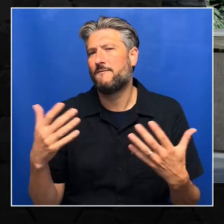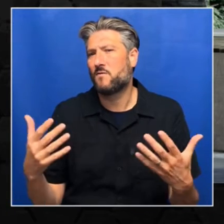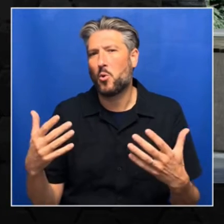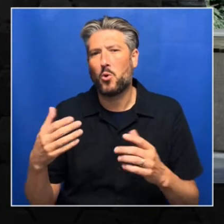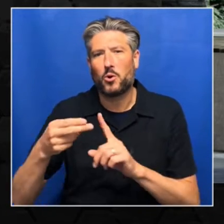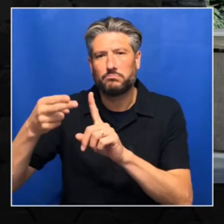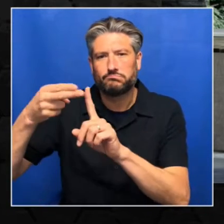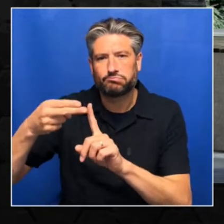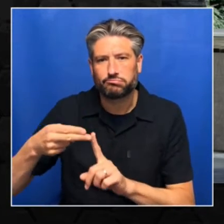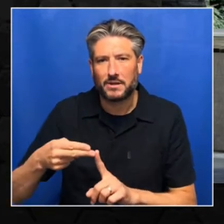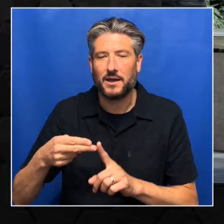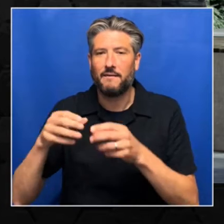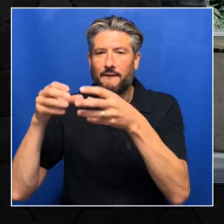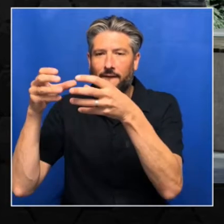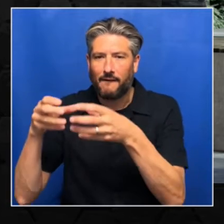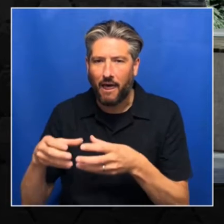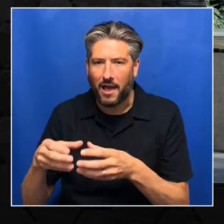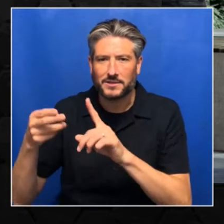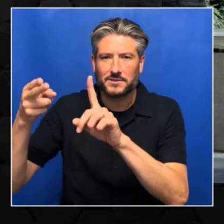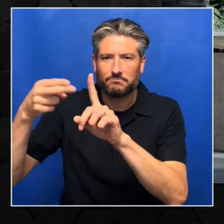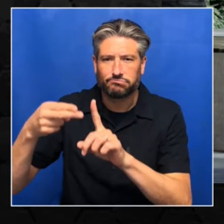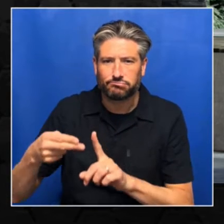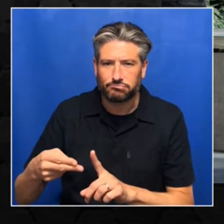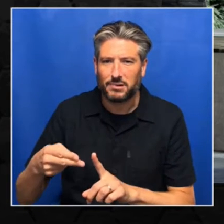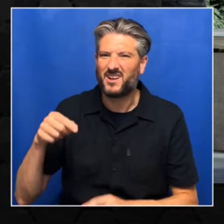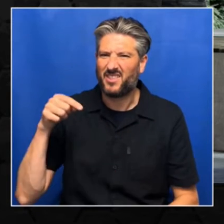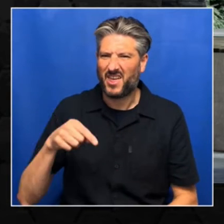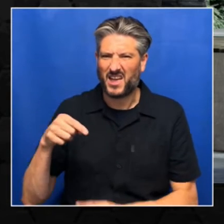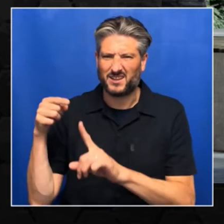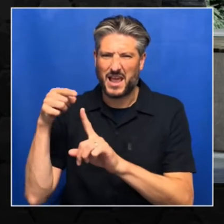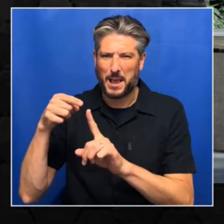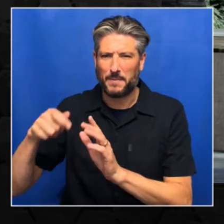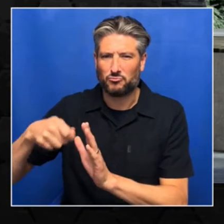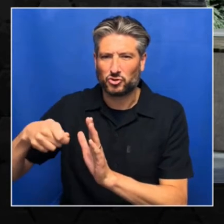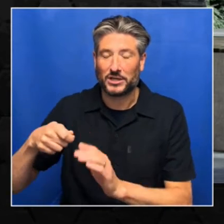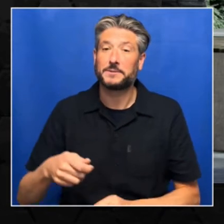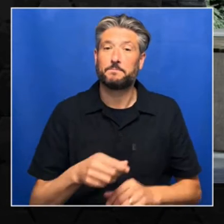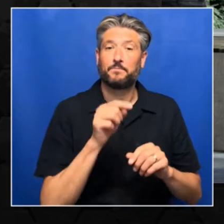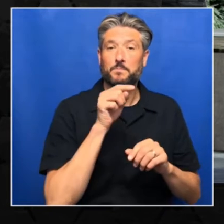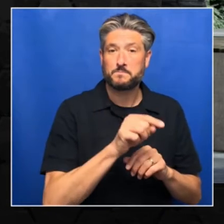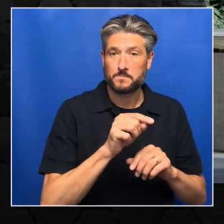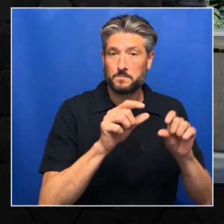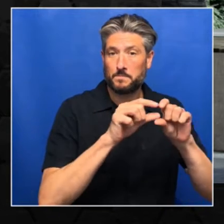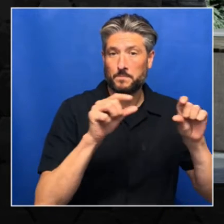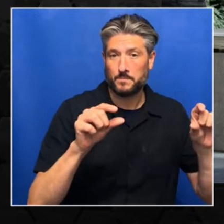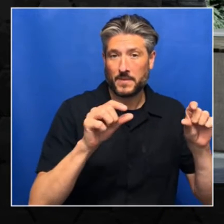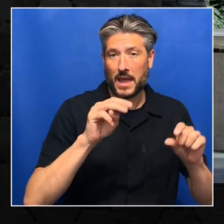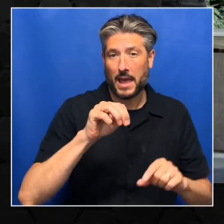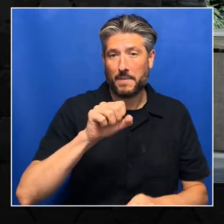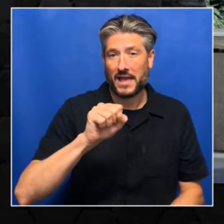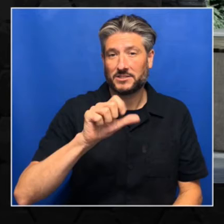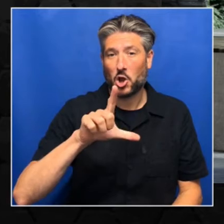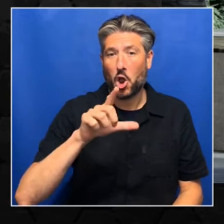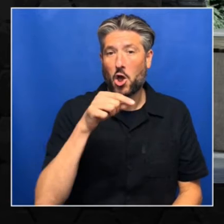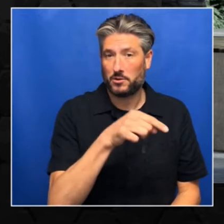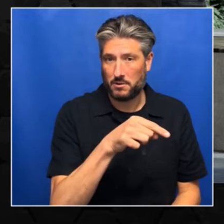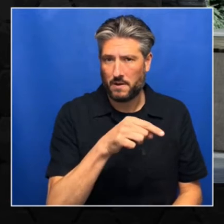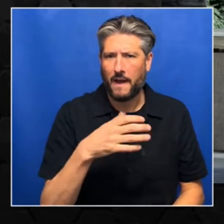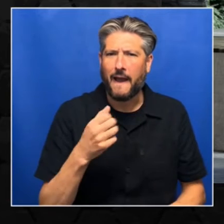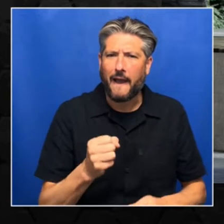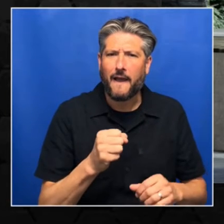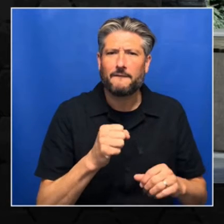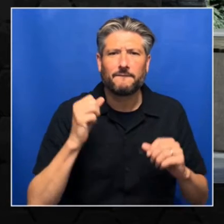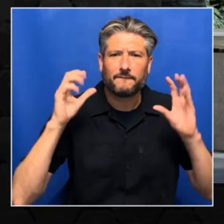clustering, etc. But this module introduced spectrograms from the beginning, the way audio signals are represented, the way you